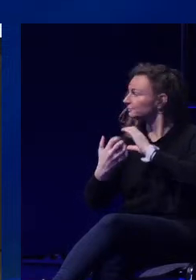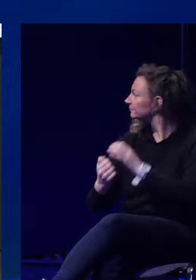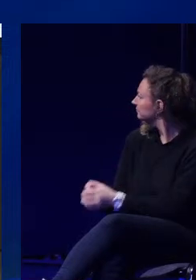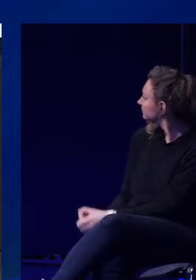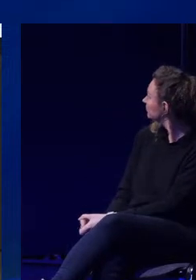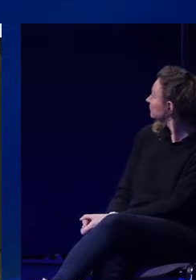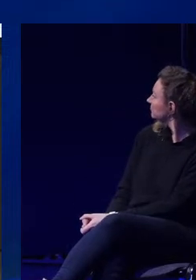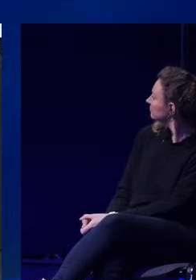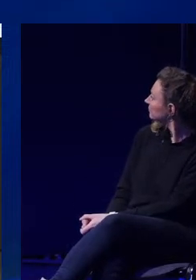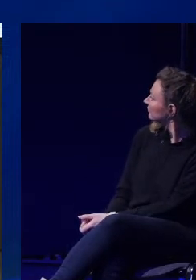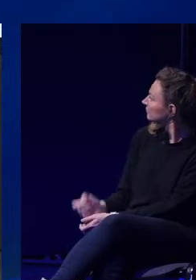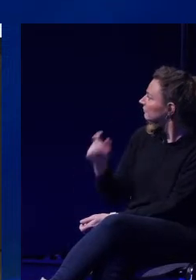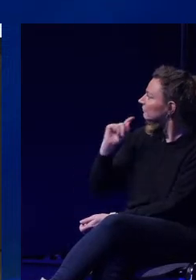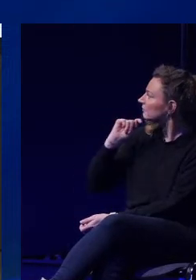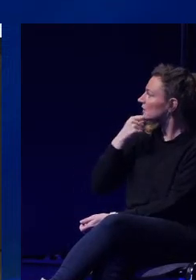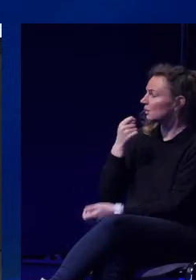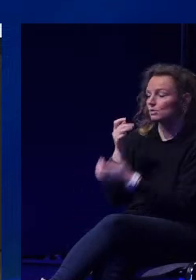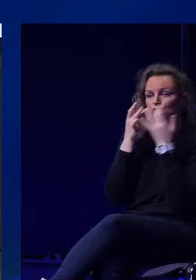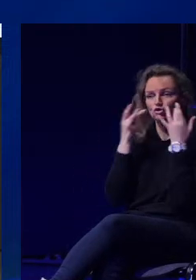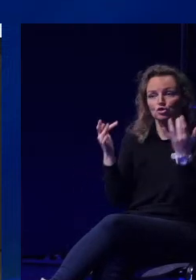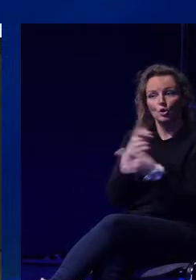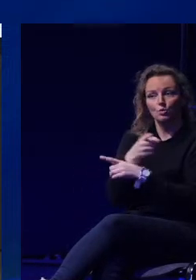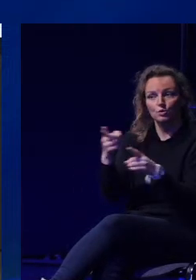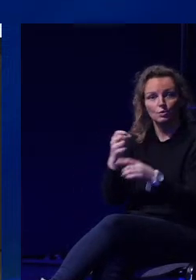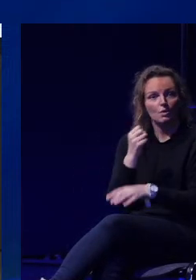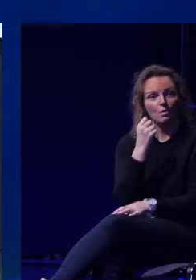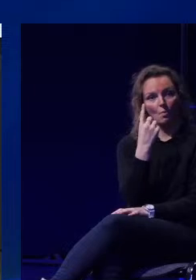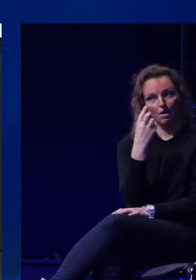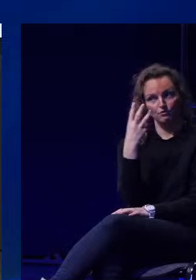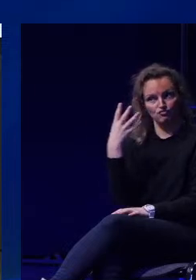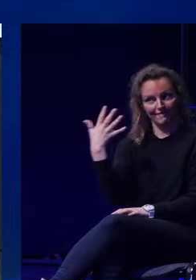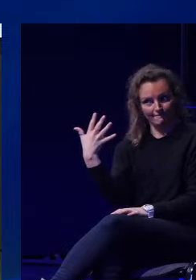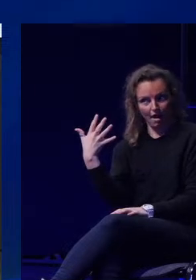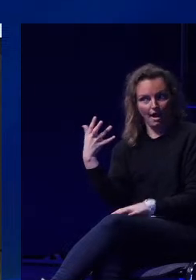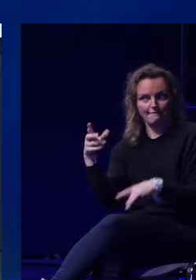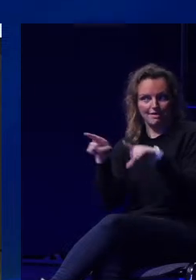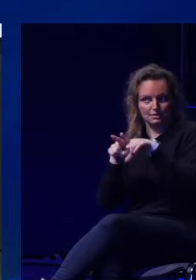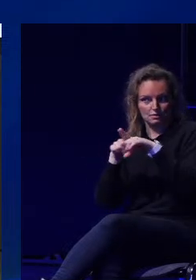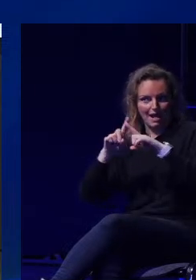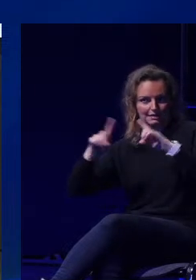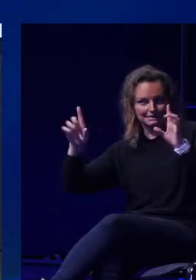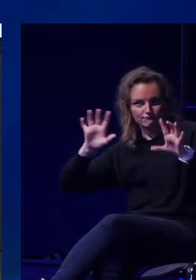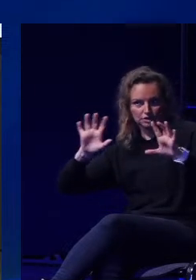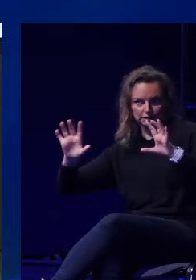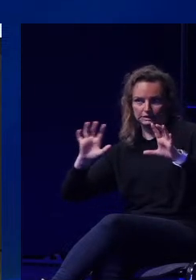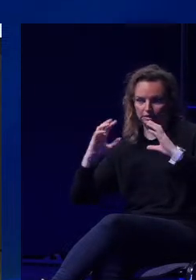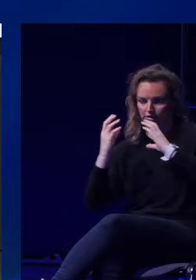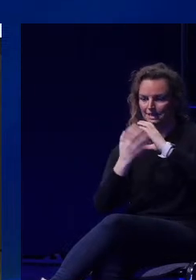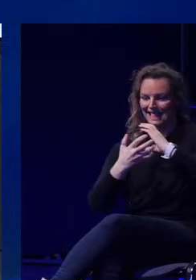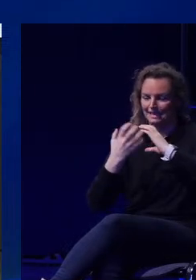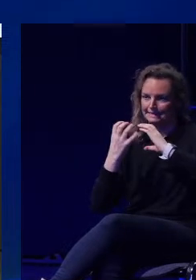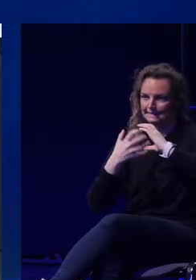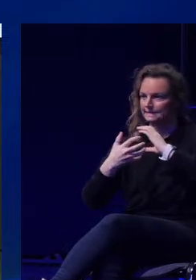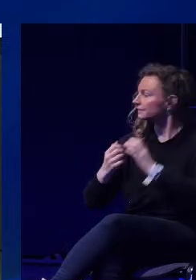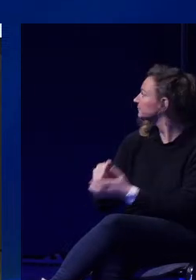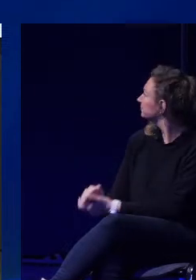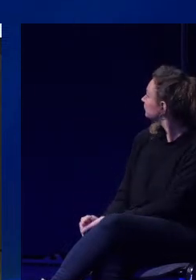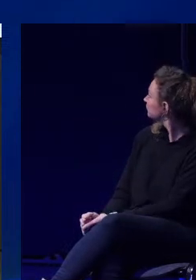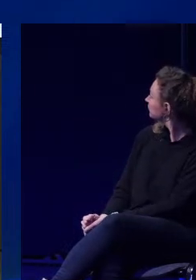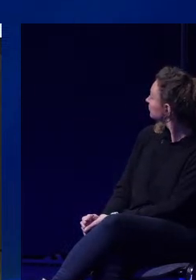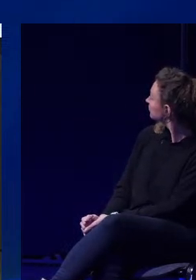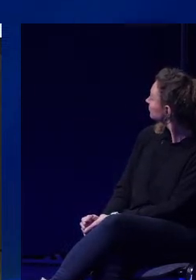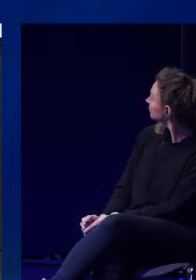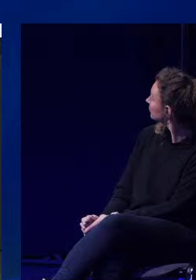in a moment I'm going to show you the 135 as well, sort of like, and anything in between there, you can see the range.